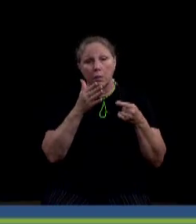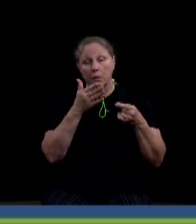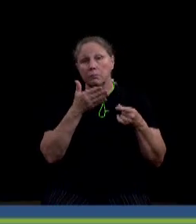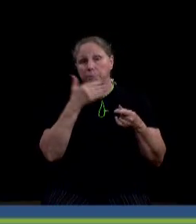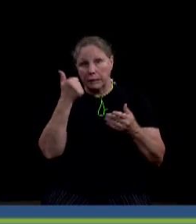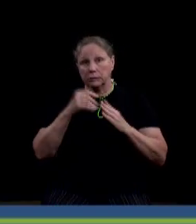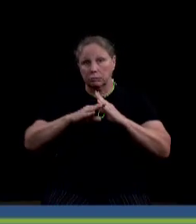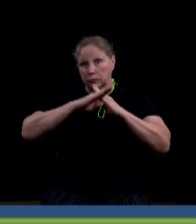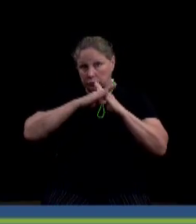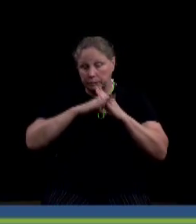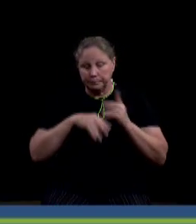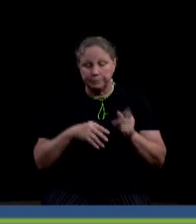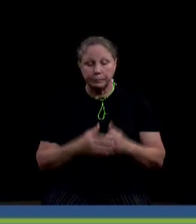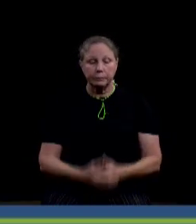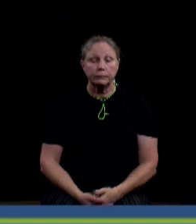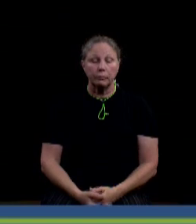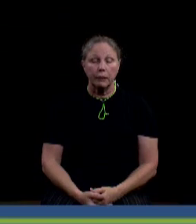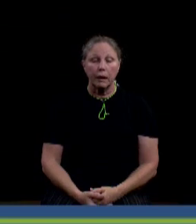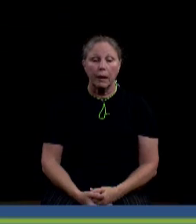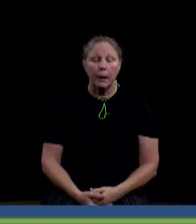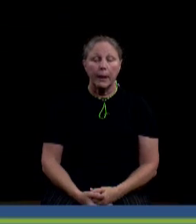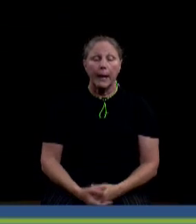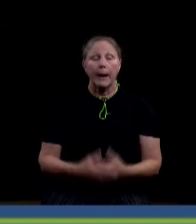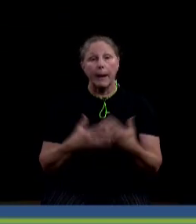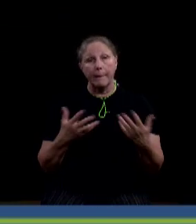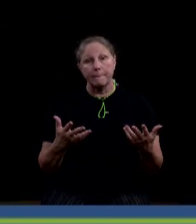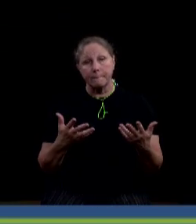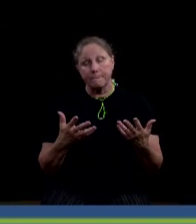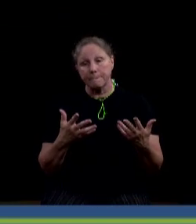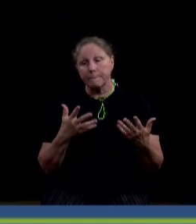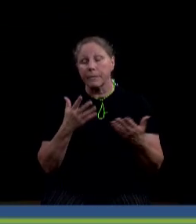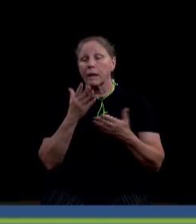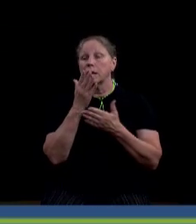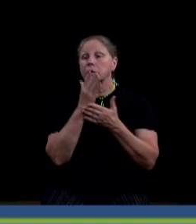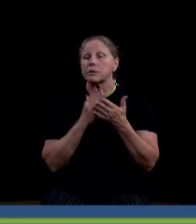And talk of some of the indications that